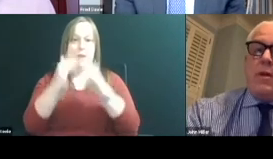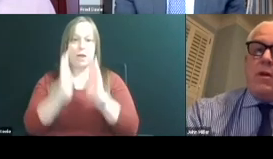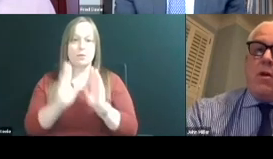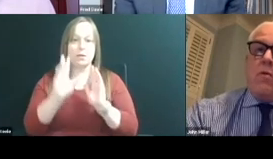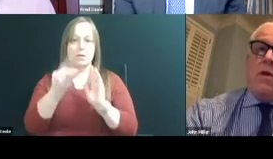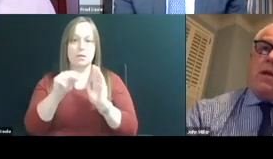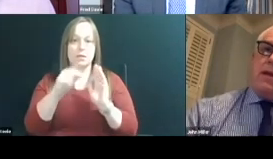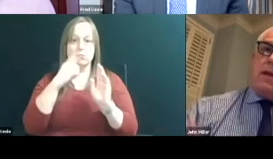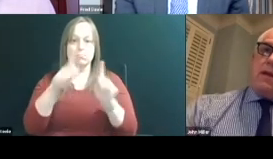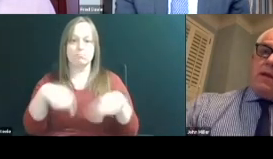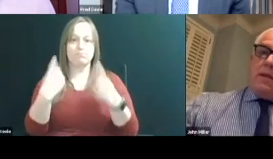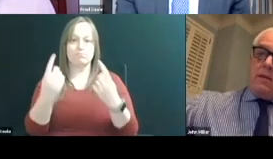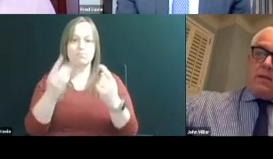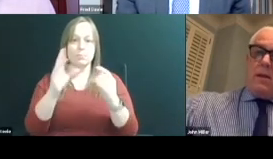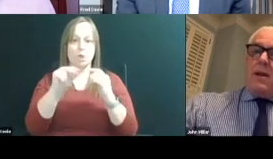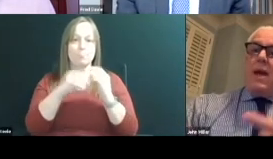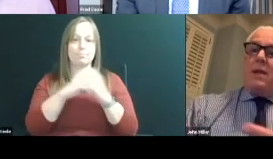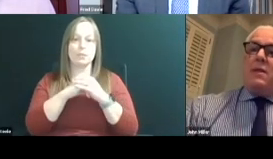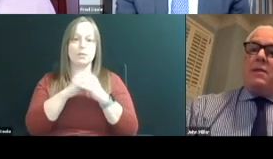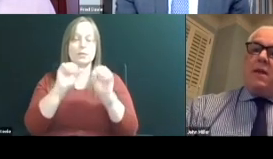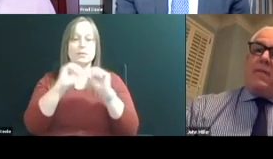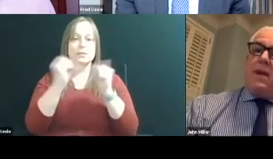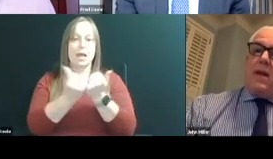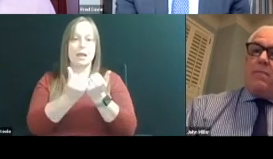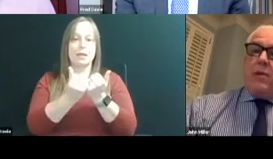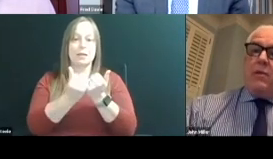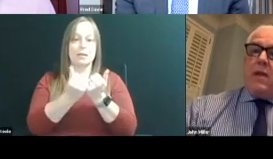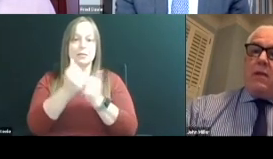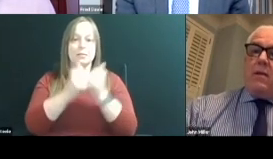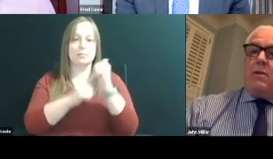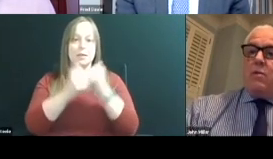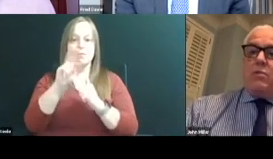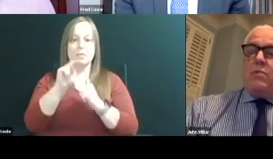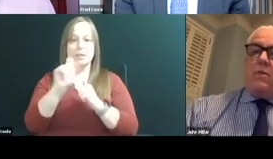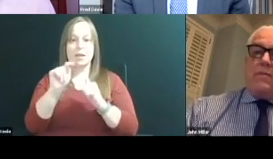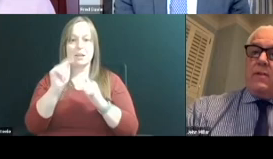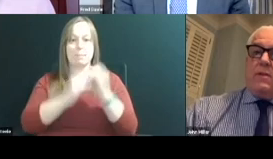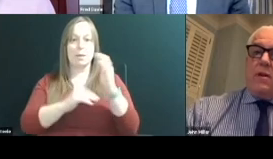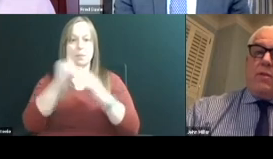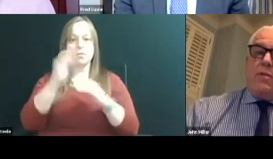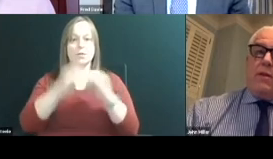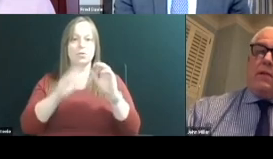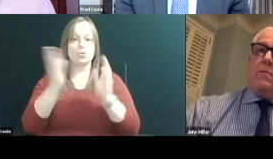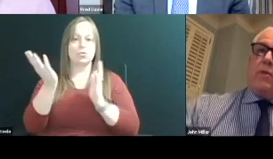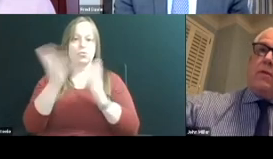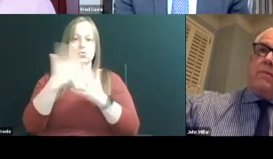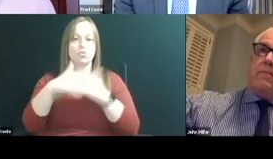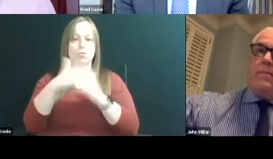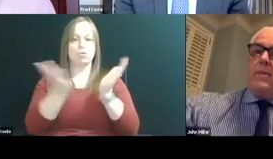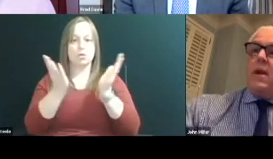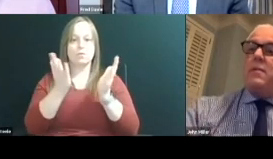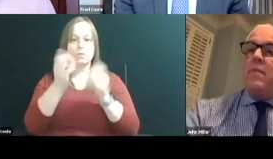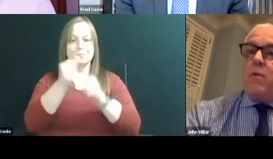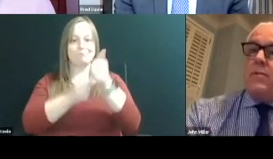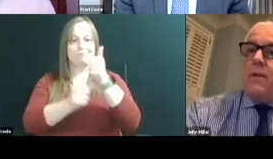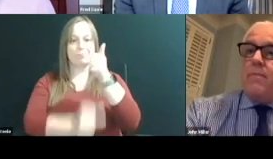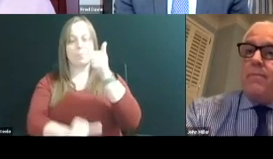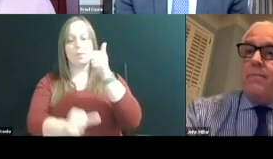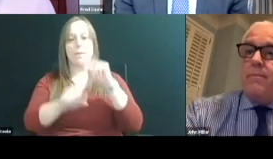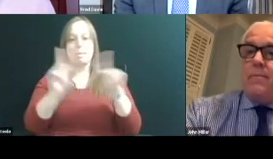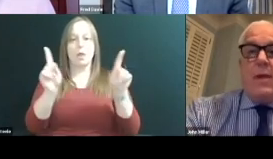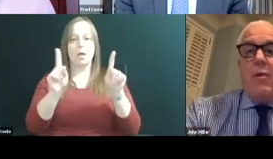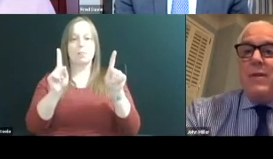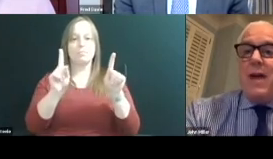answer has been no. Society has these safety nets built in, social services and other things, but the nets have holes in